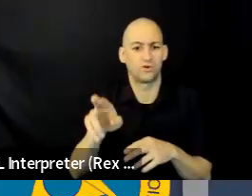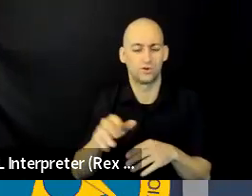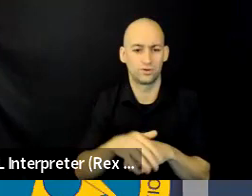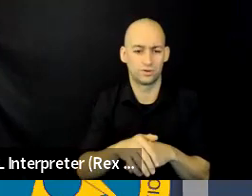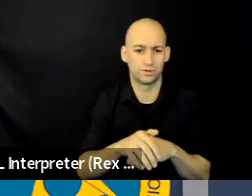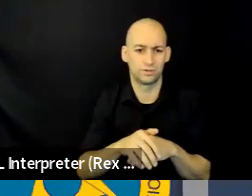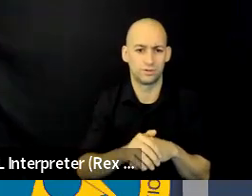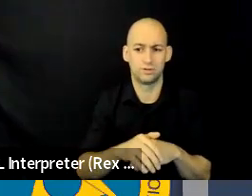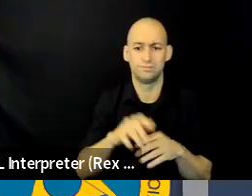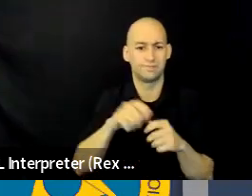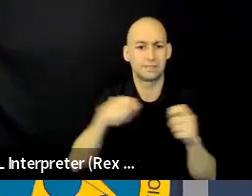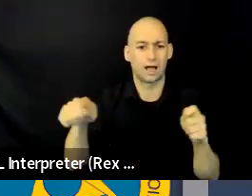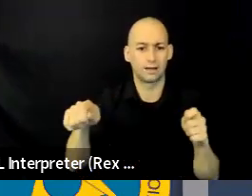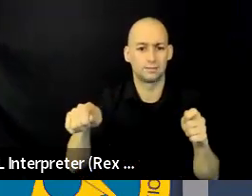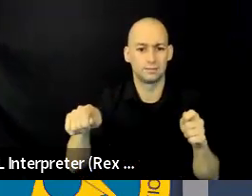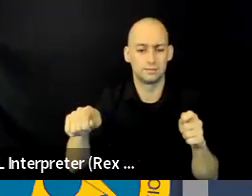We are tied.